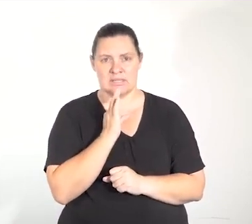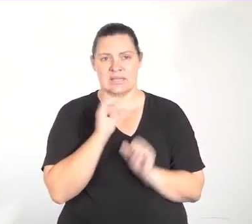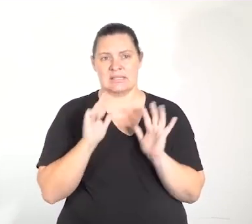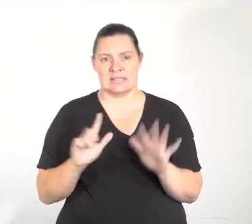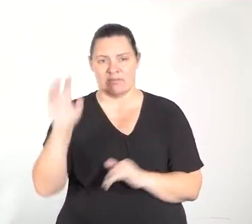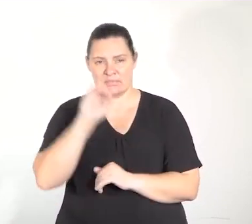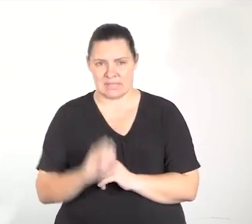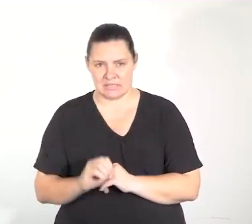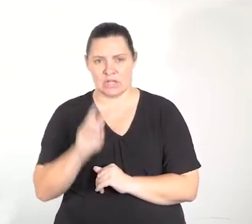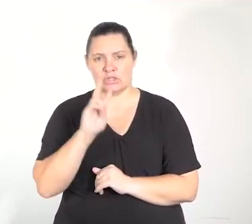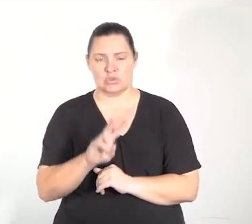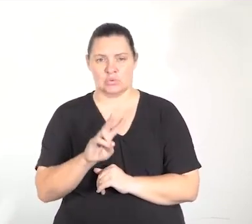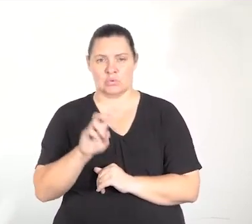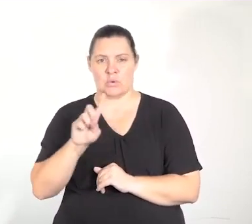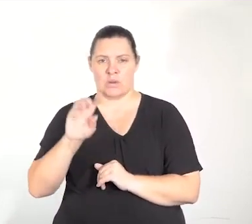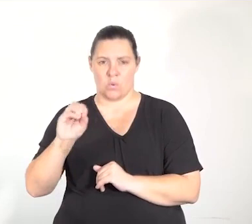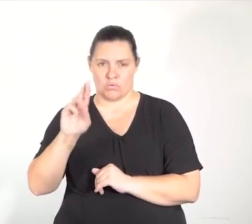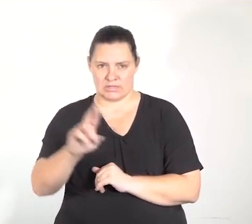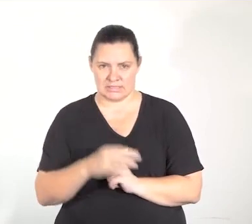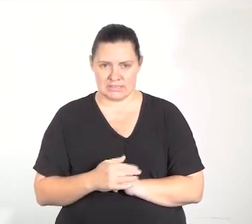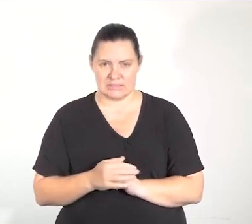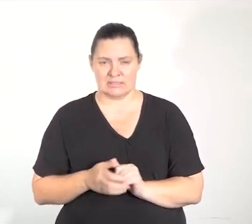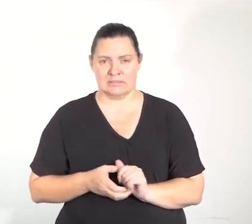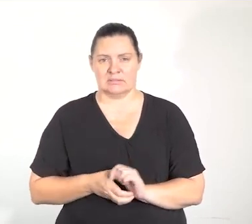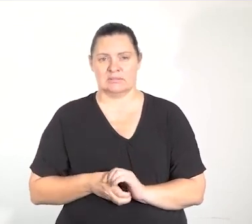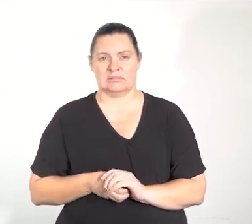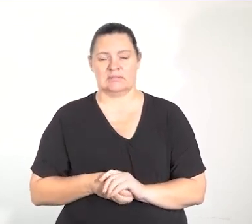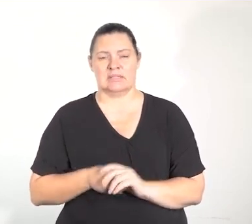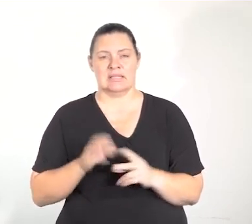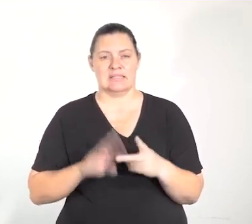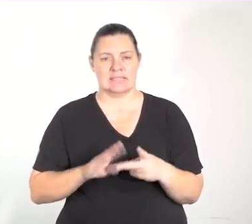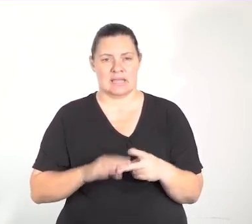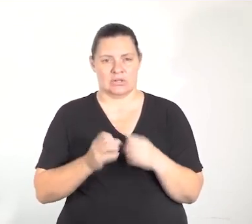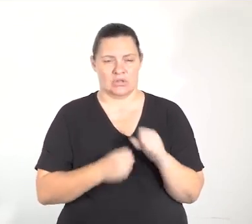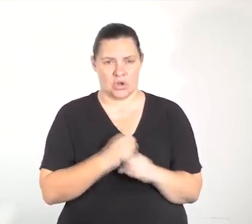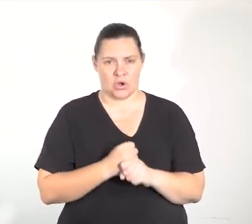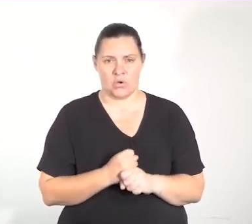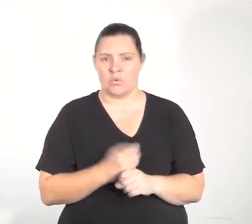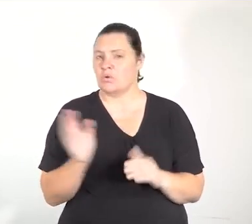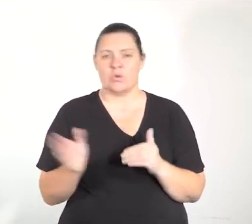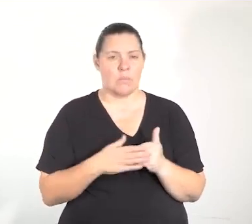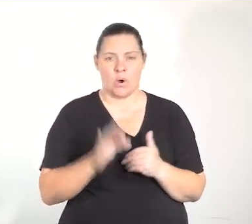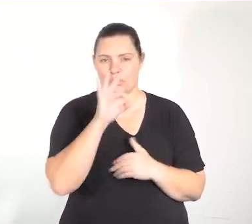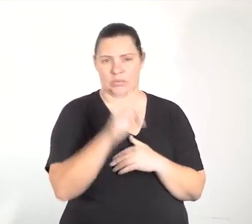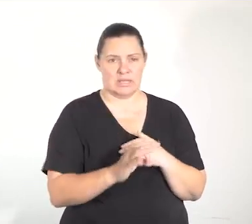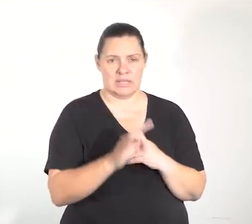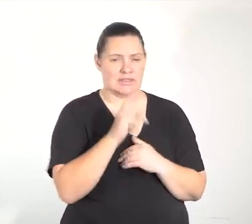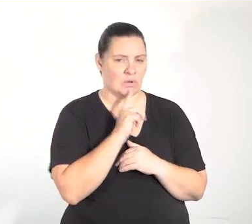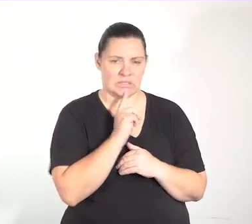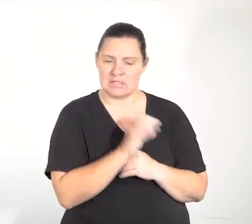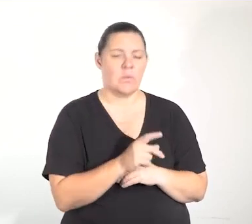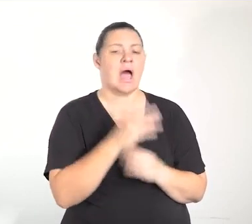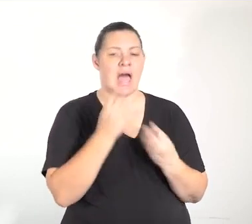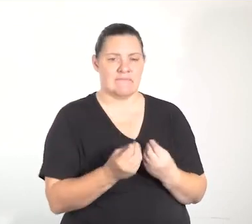and 7% of that is 210 rands. In the second year, we are no longer calculating the